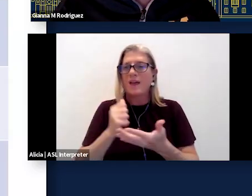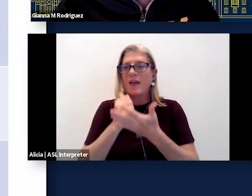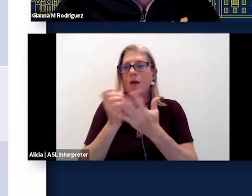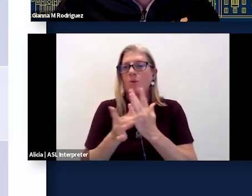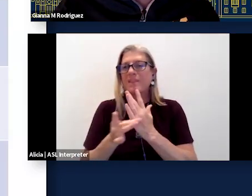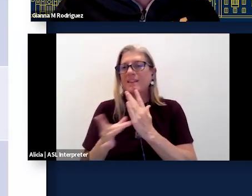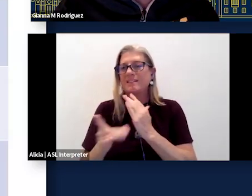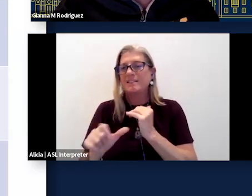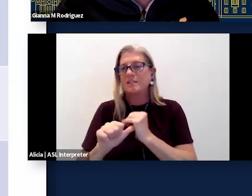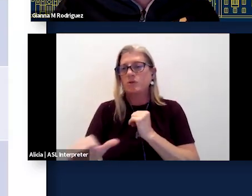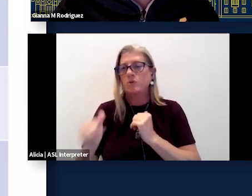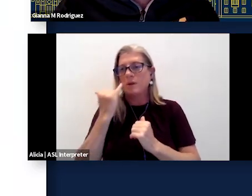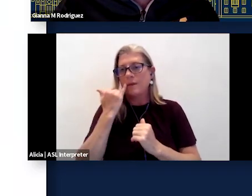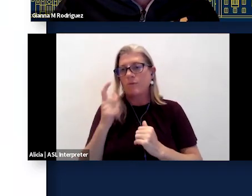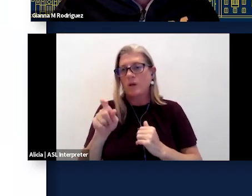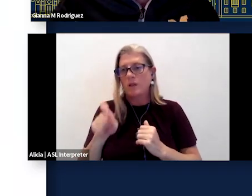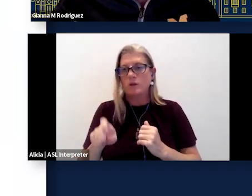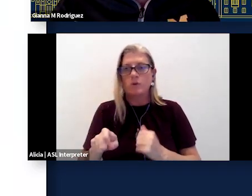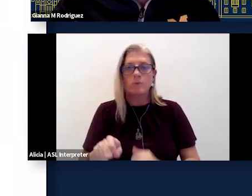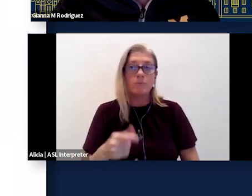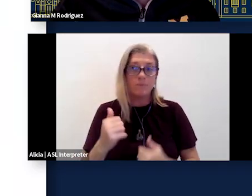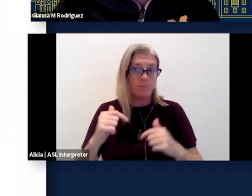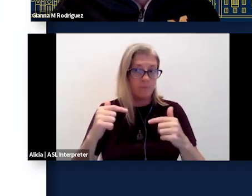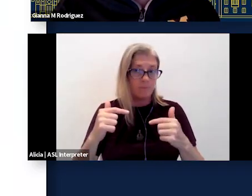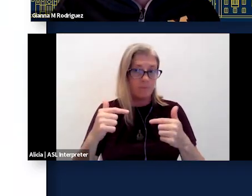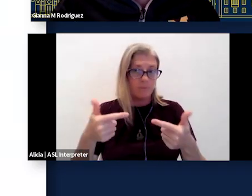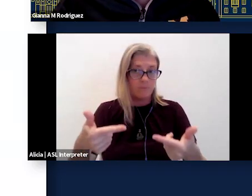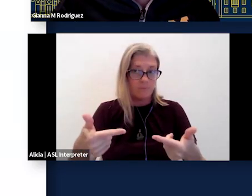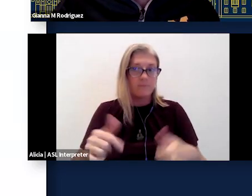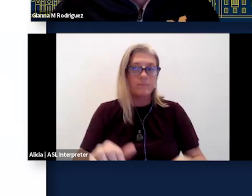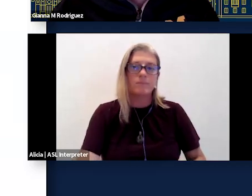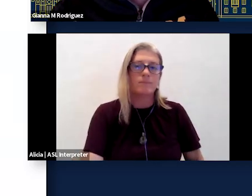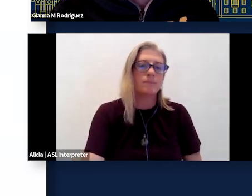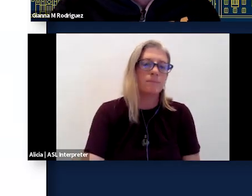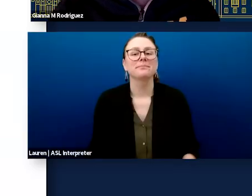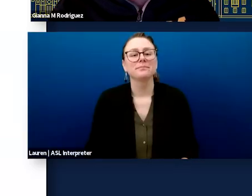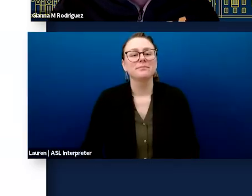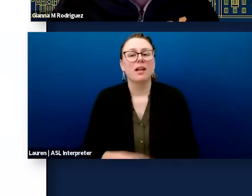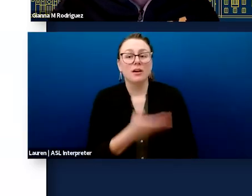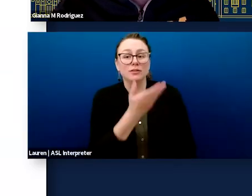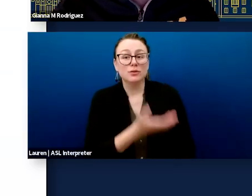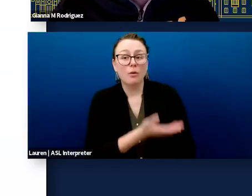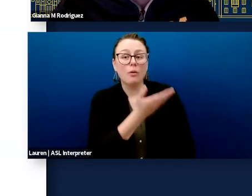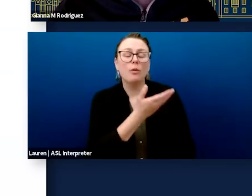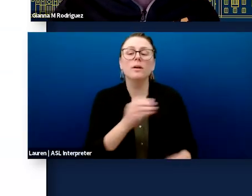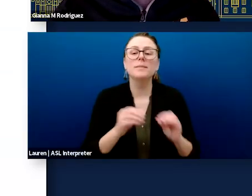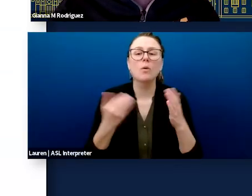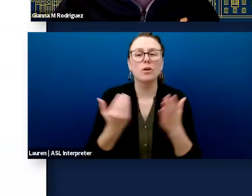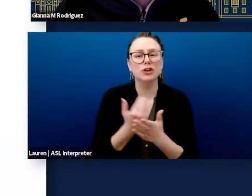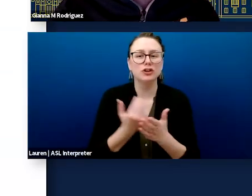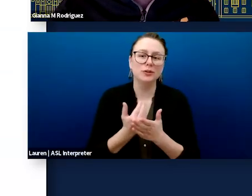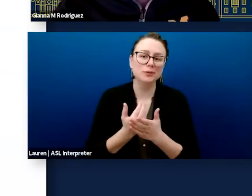of stools if we have to, right? And these are the newer agents or the higher level